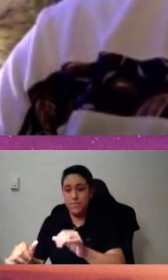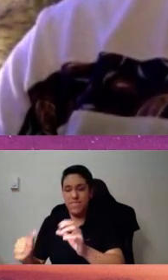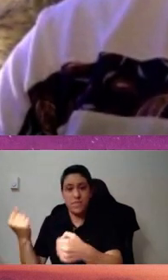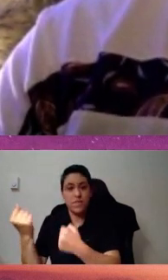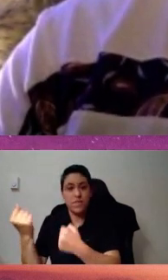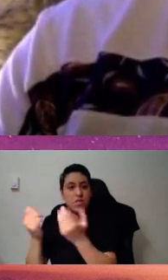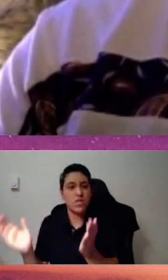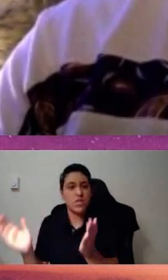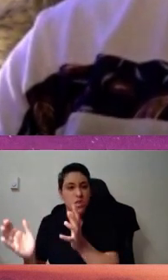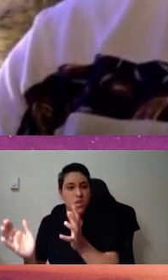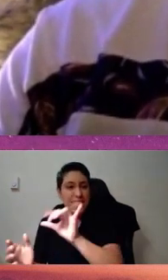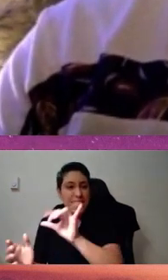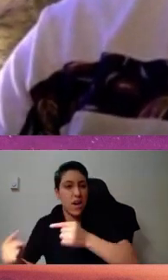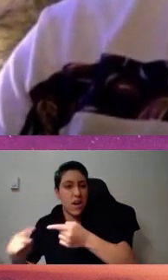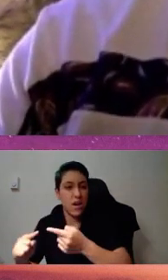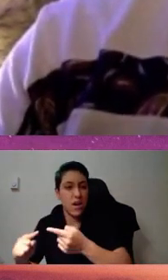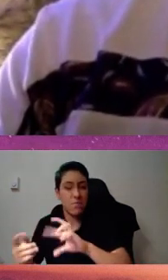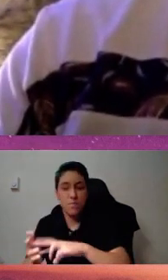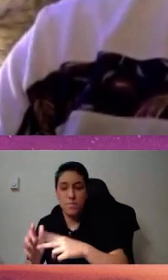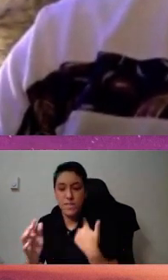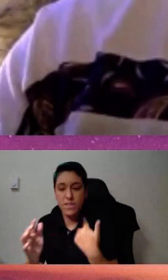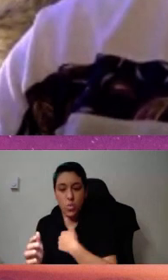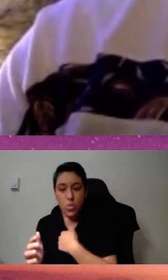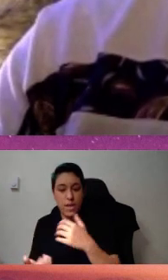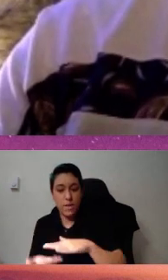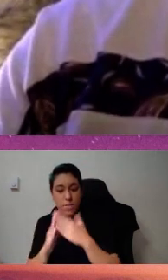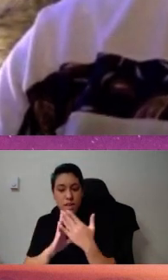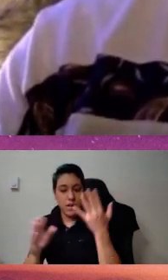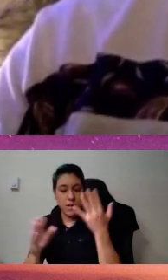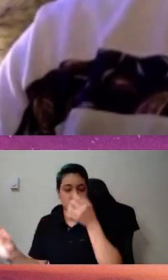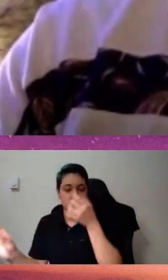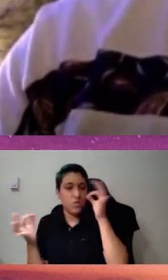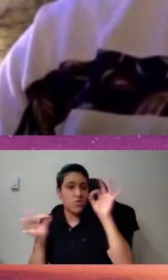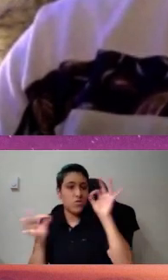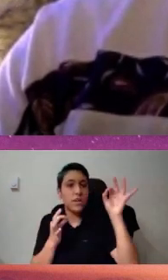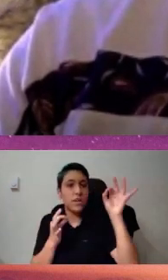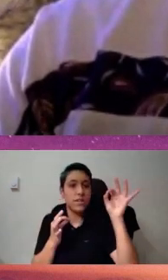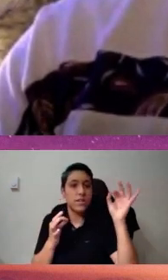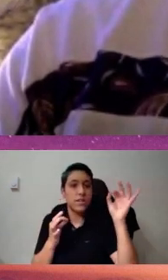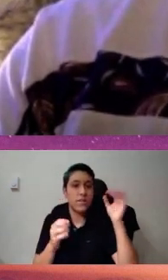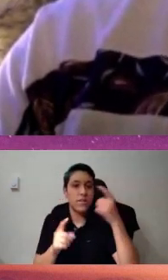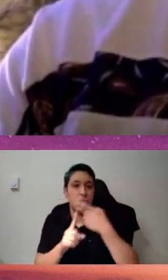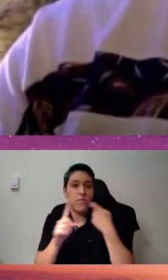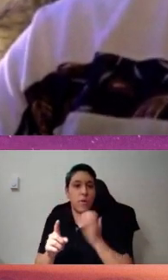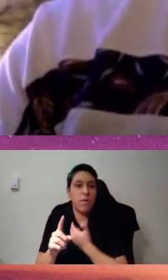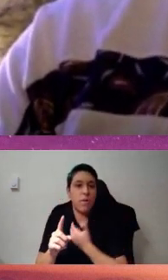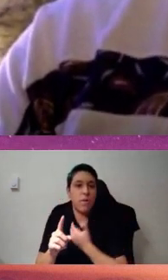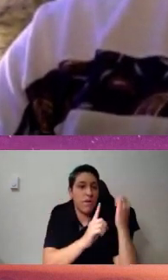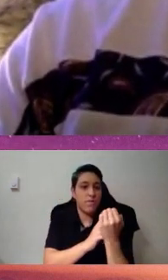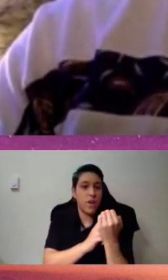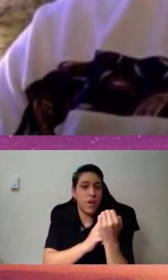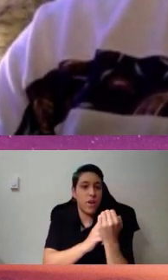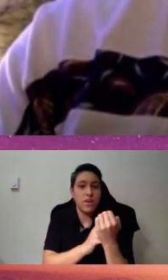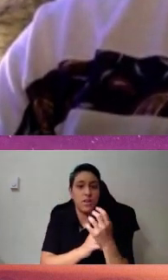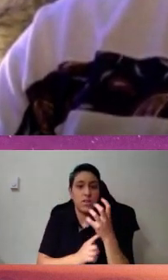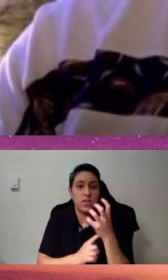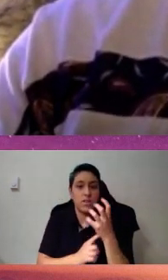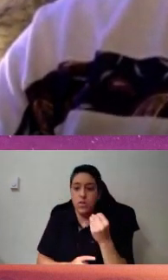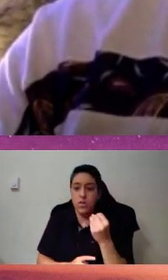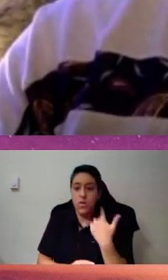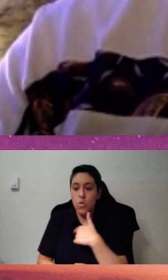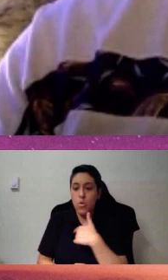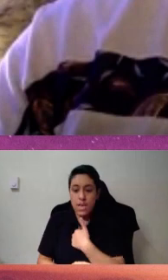on our healing, that we are distracted by everything and in between around healing, so that we will effectively tear